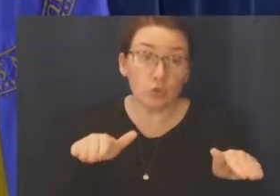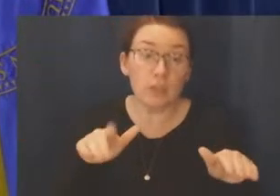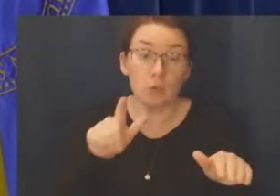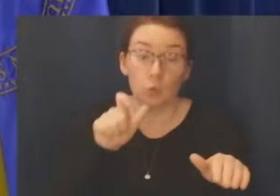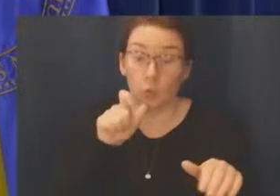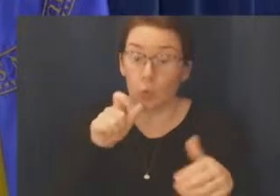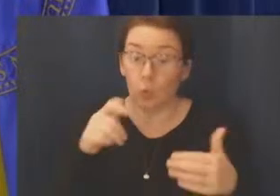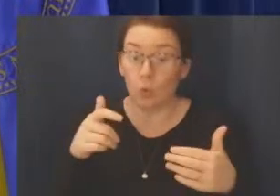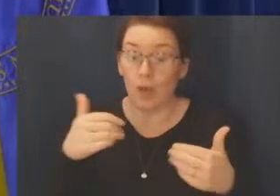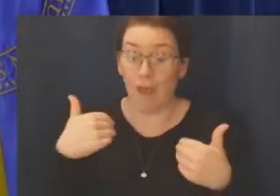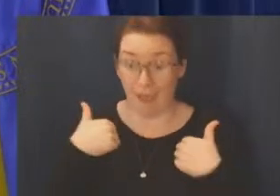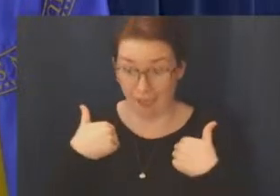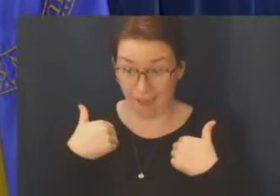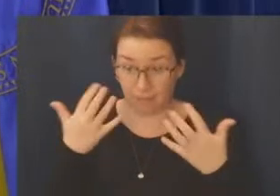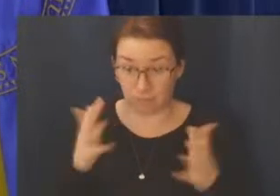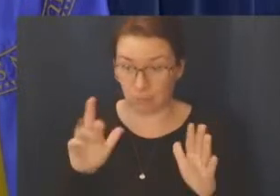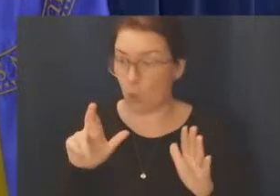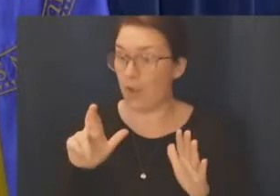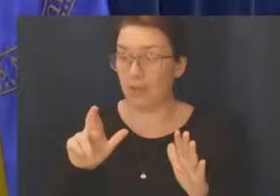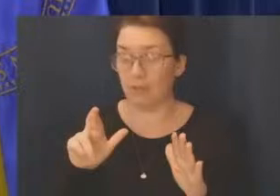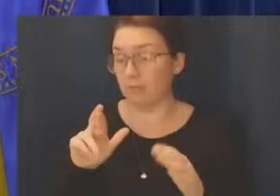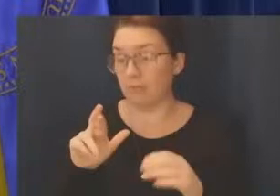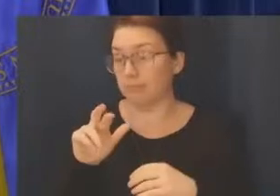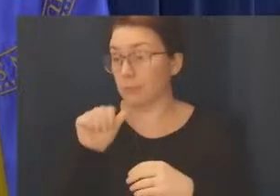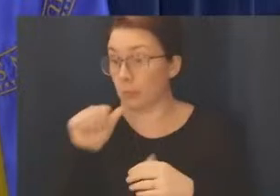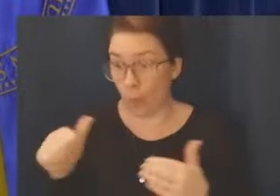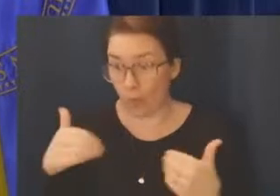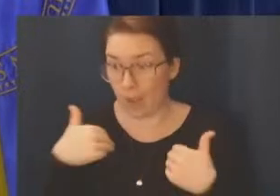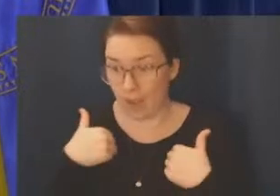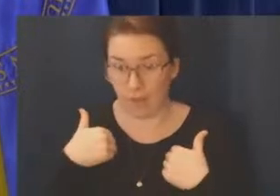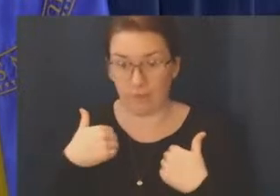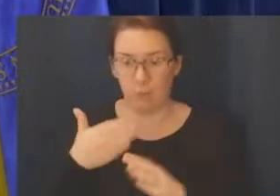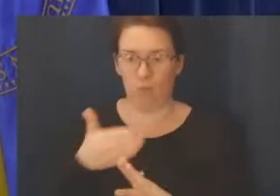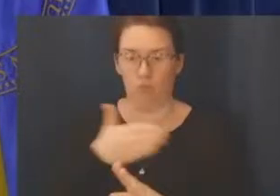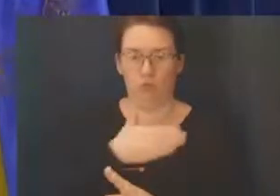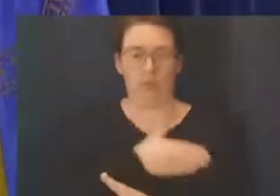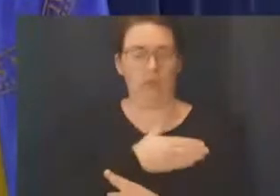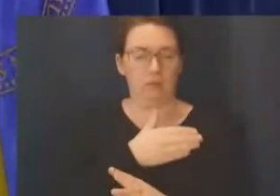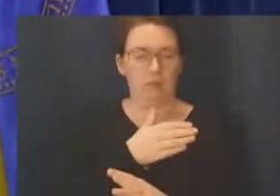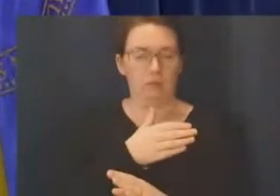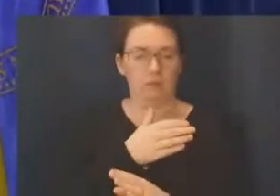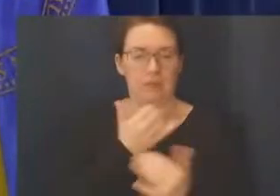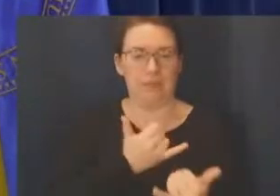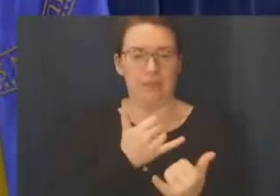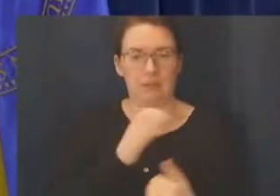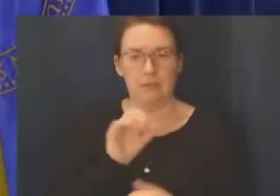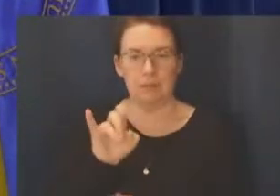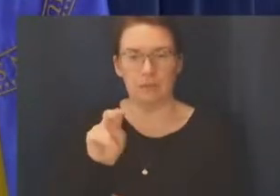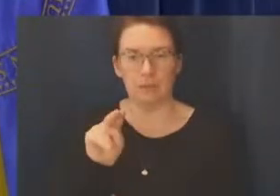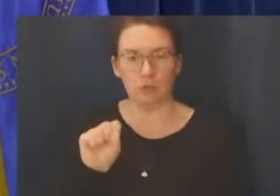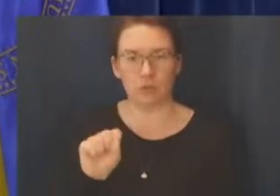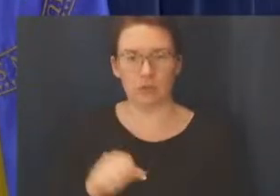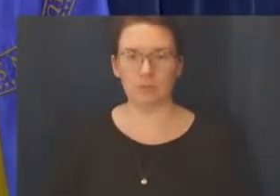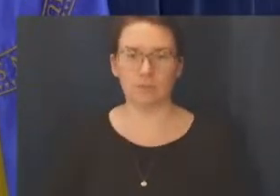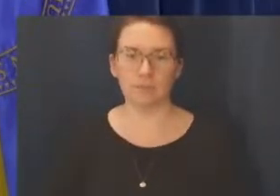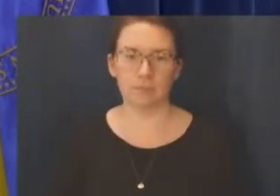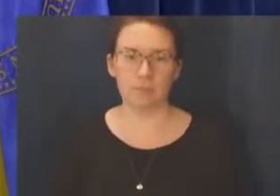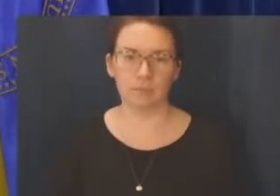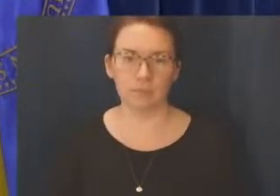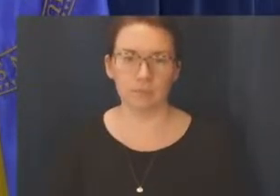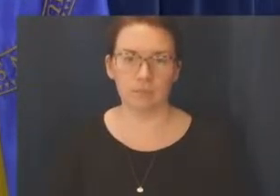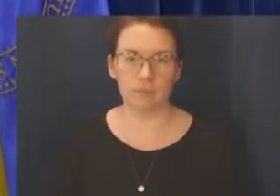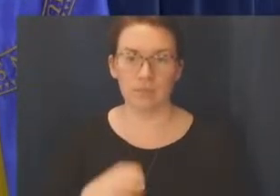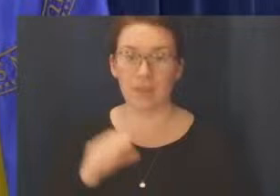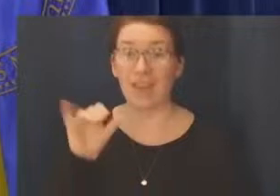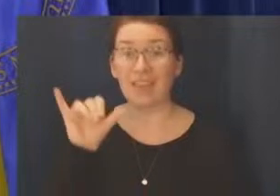disorders. Now, these effects can occur at doses within the range of typical consumption for many kids, which